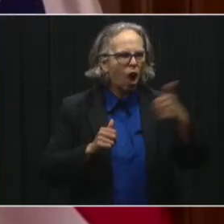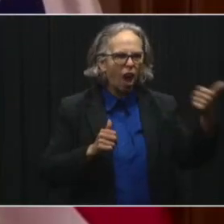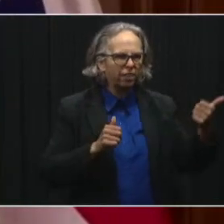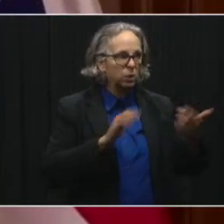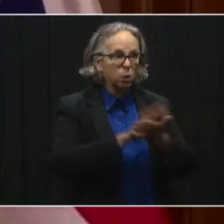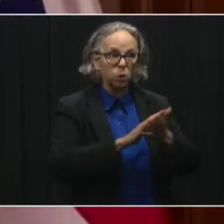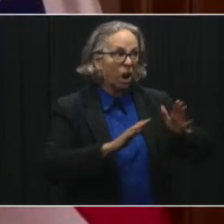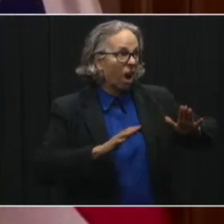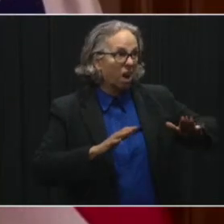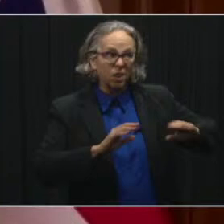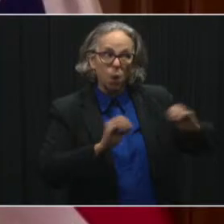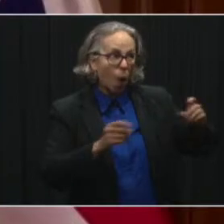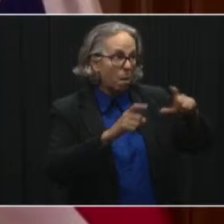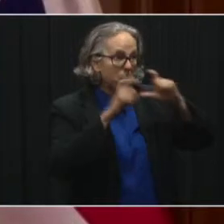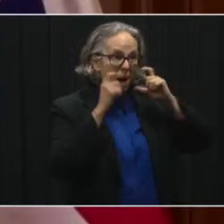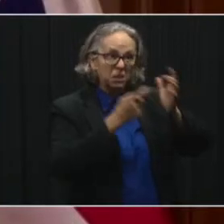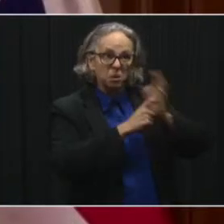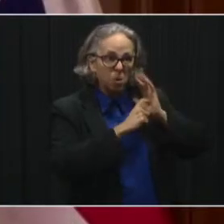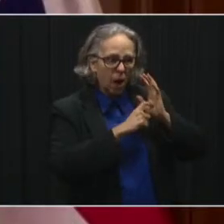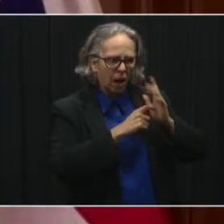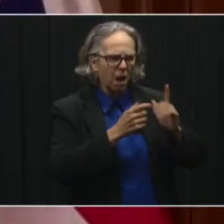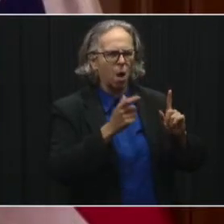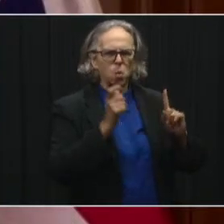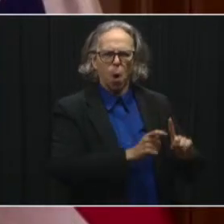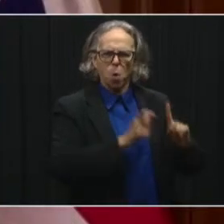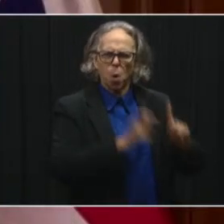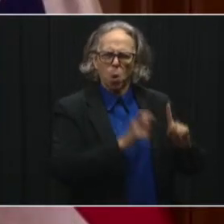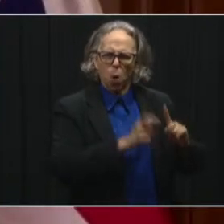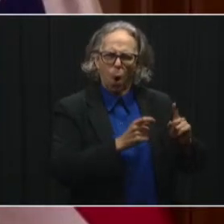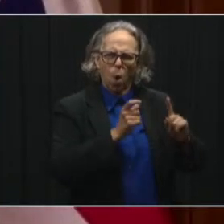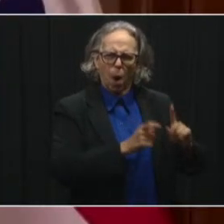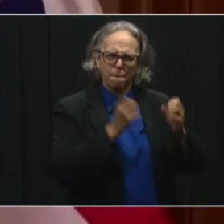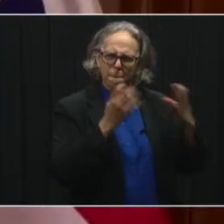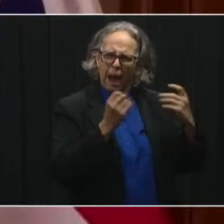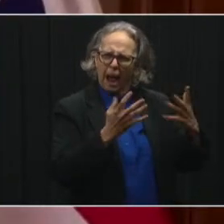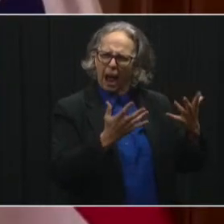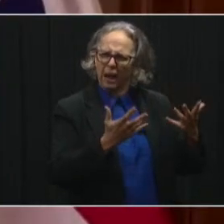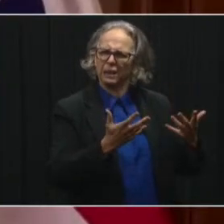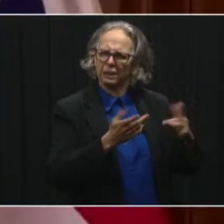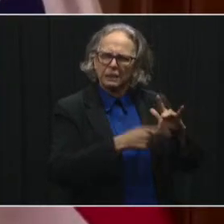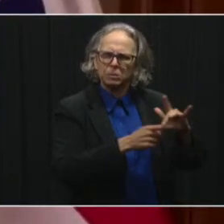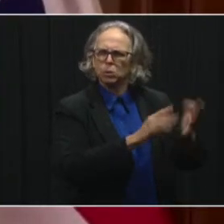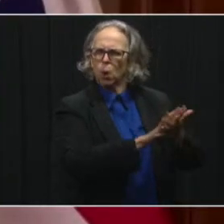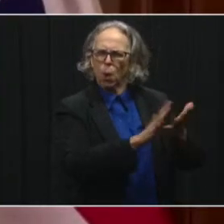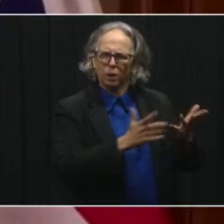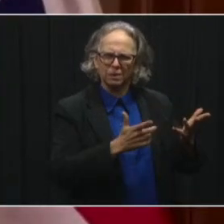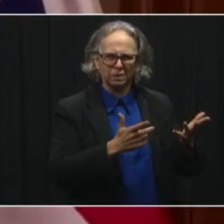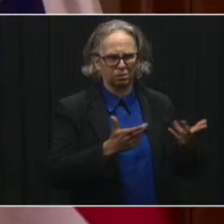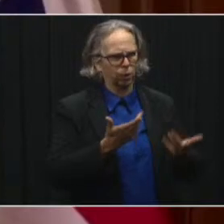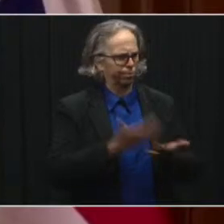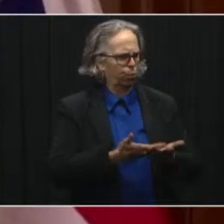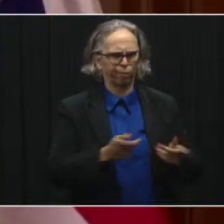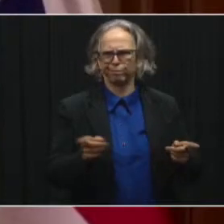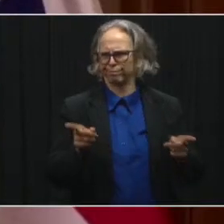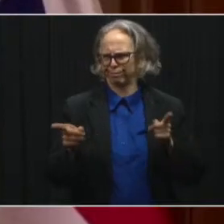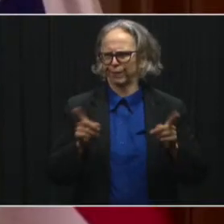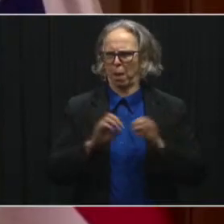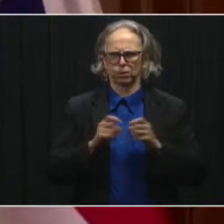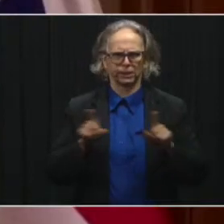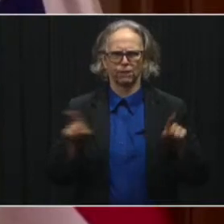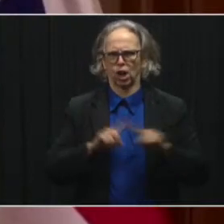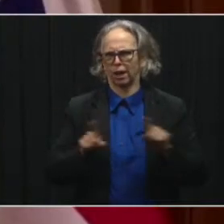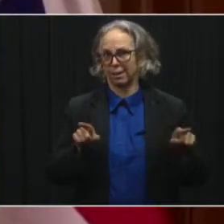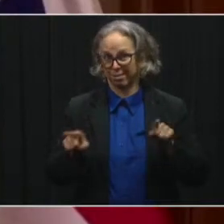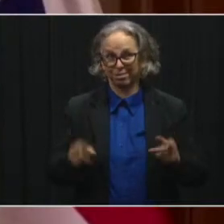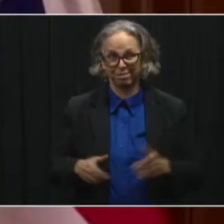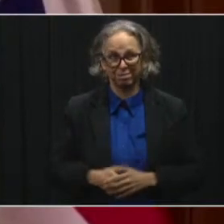also seeing not as many kids get sick. So the proof is there. It's abundantly clear. And I